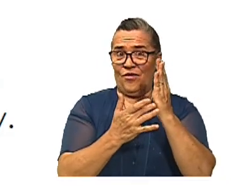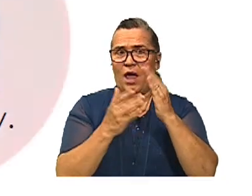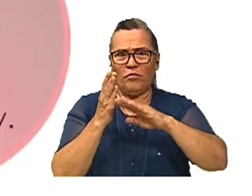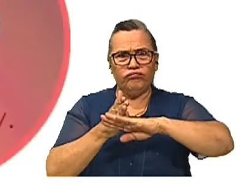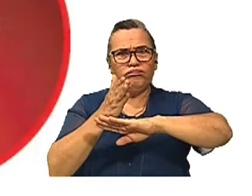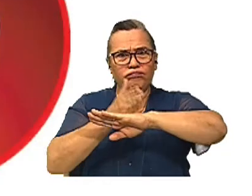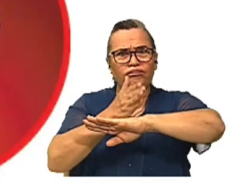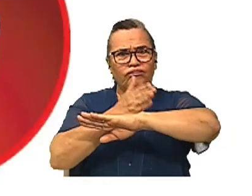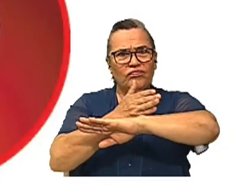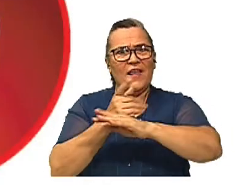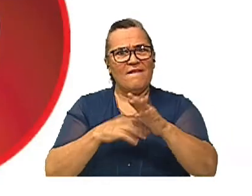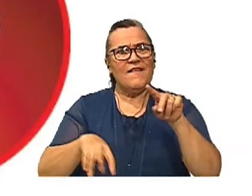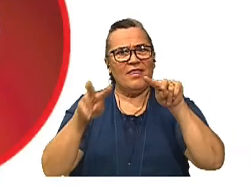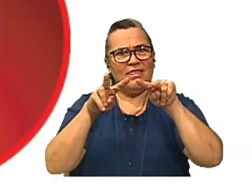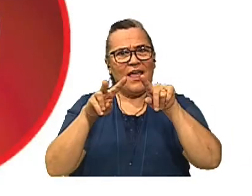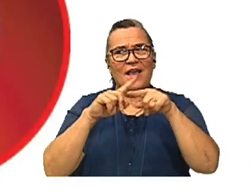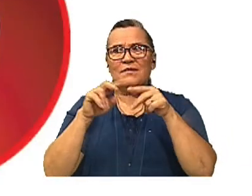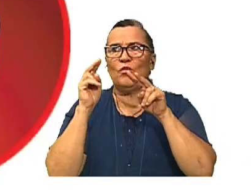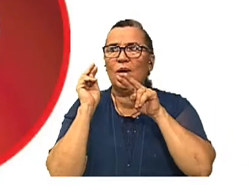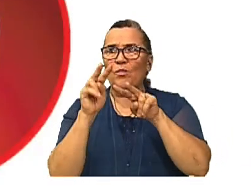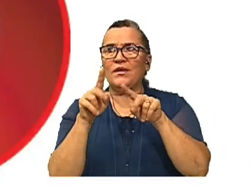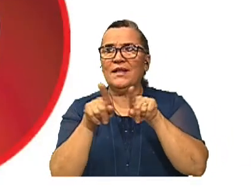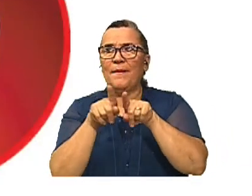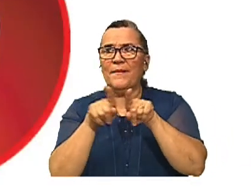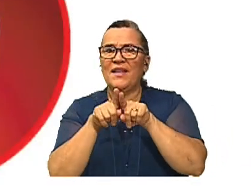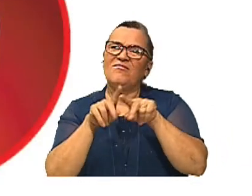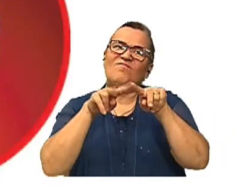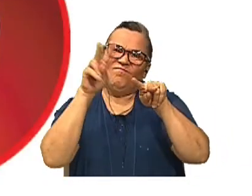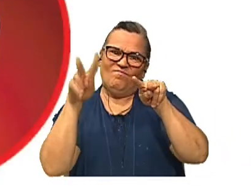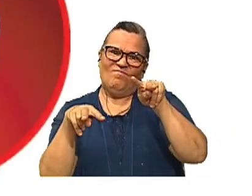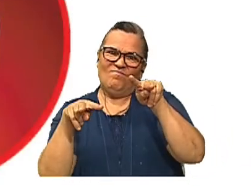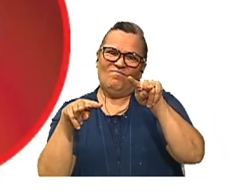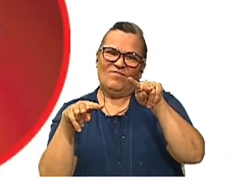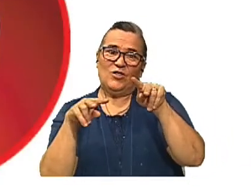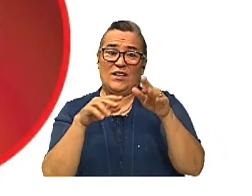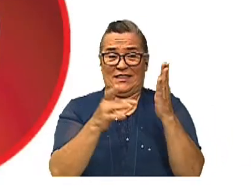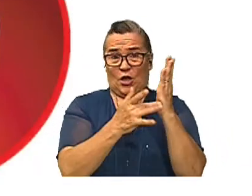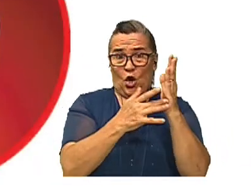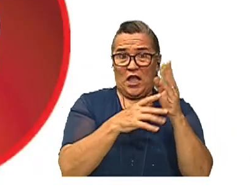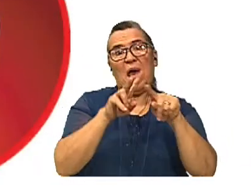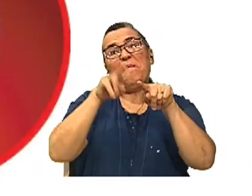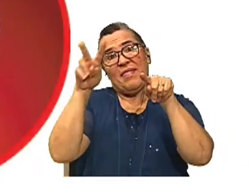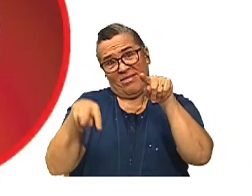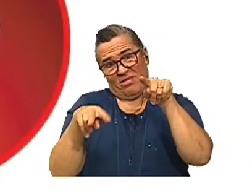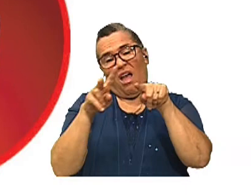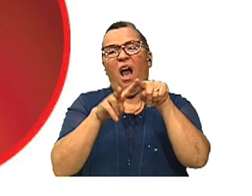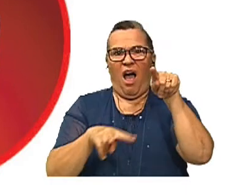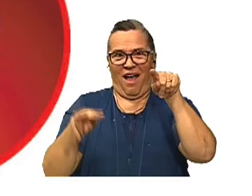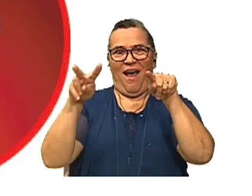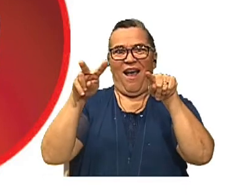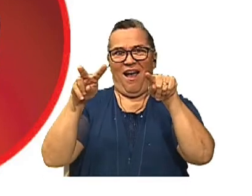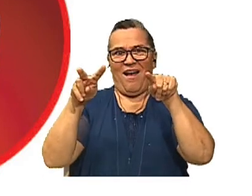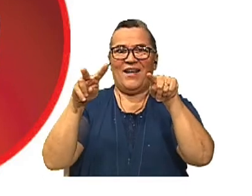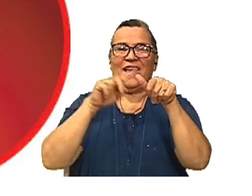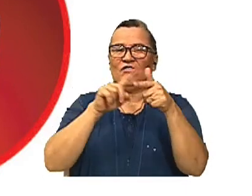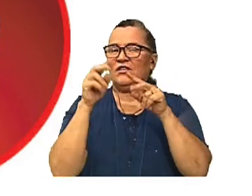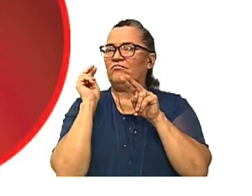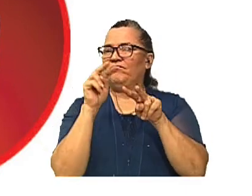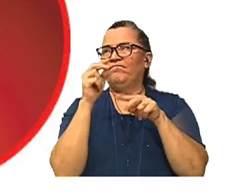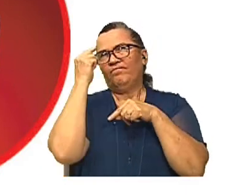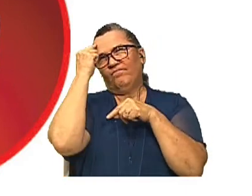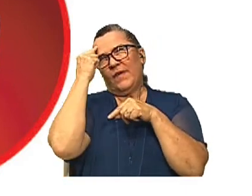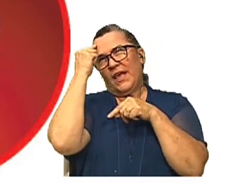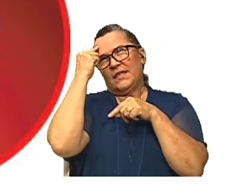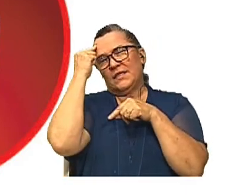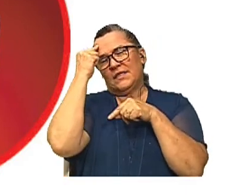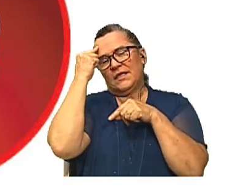advantages, but it can also have some disadvantages. So I want you to think about that because there